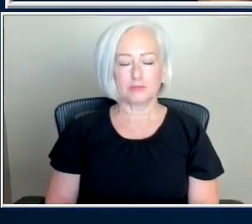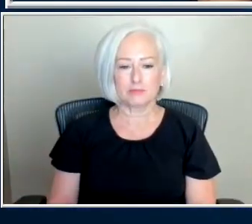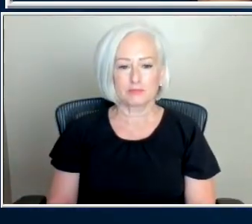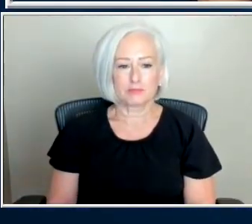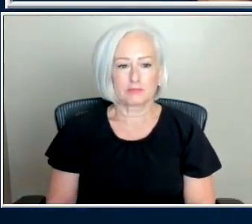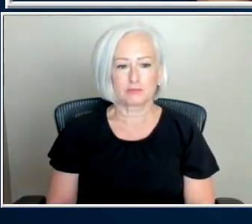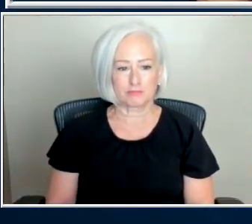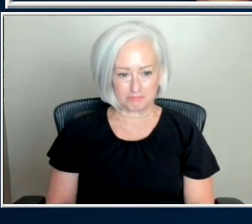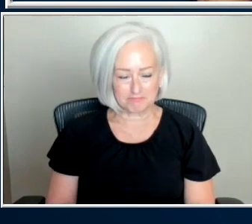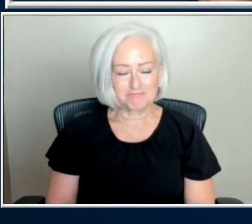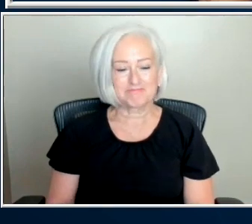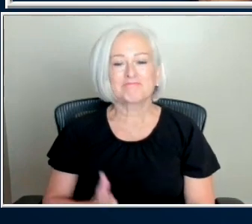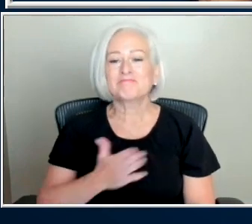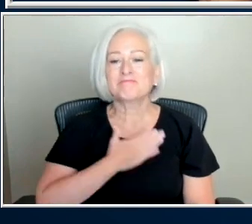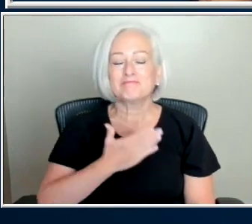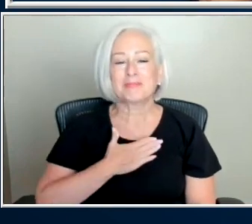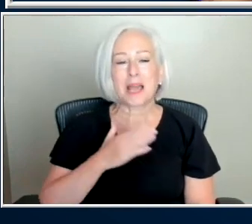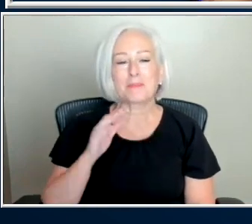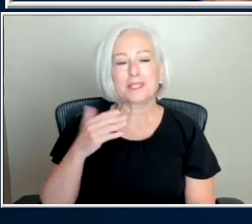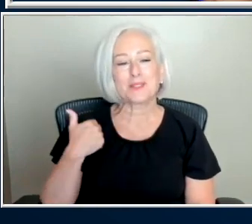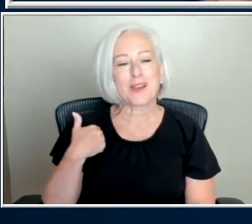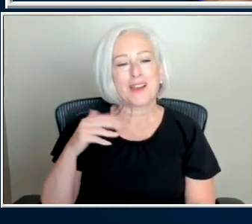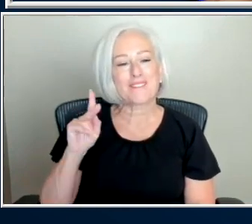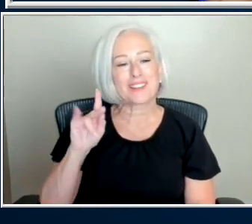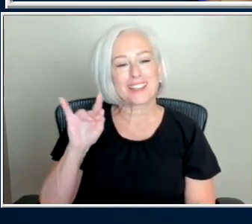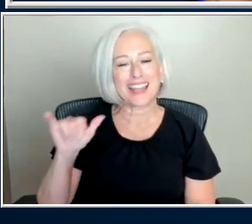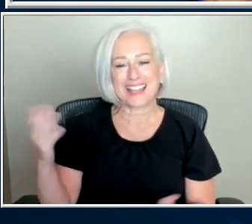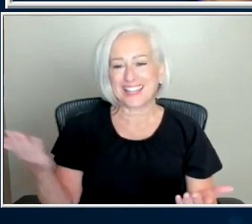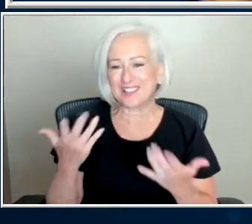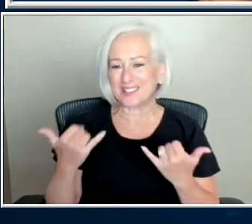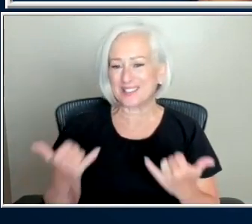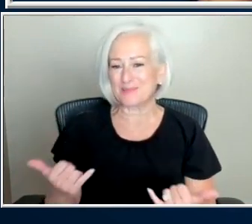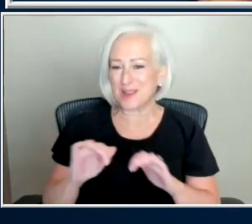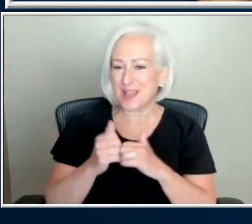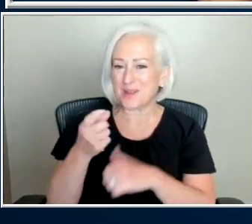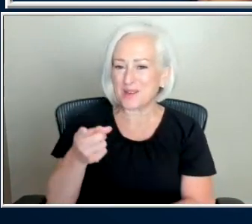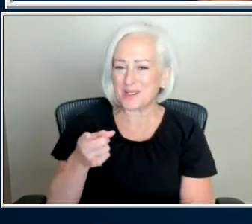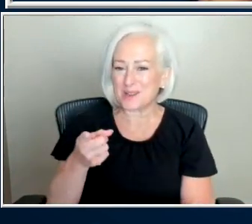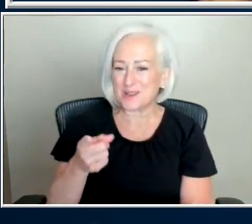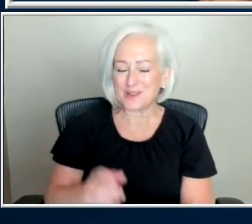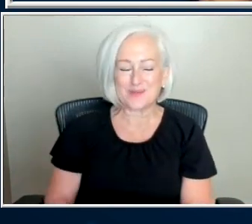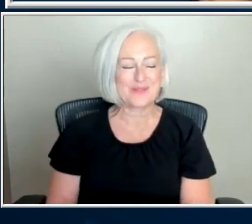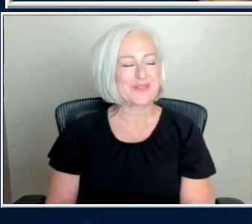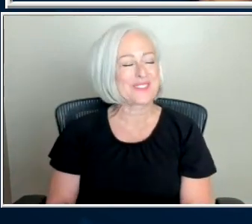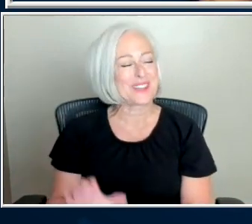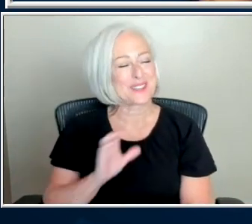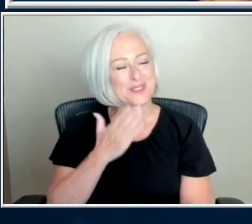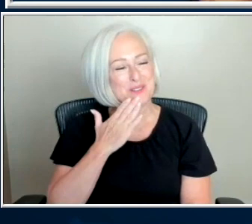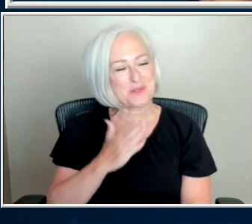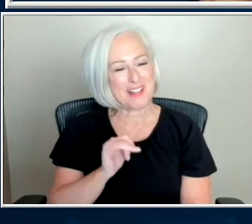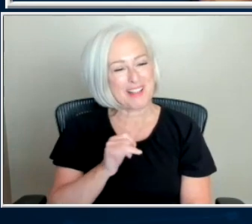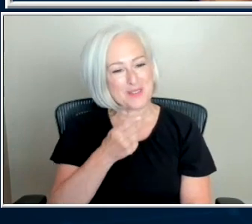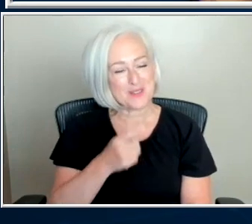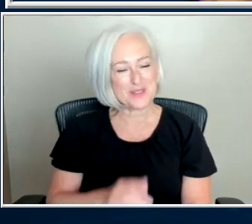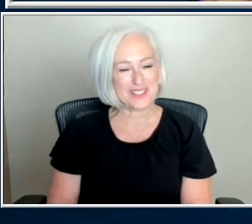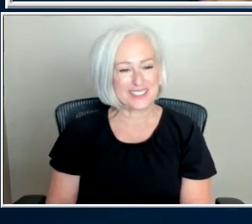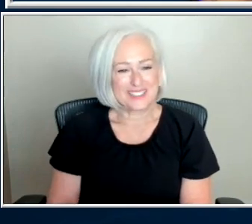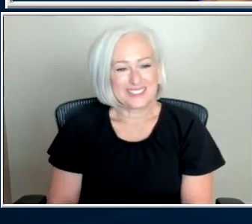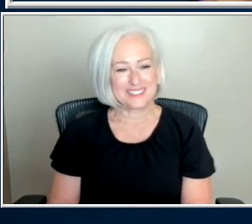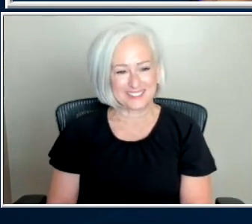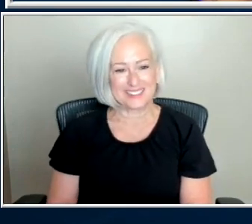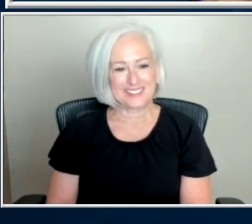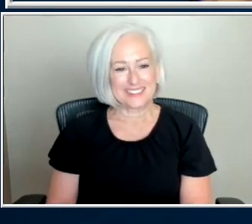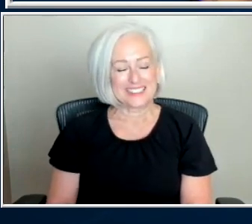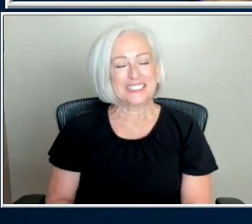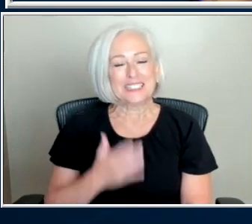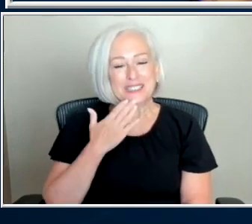And we're so glad to have Kaylee joining us this morning. How are you? I'm doing very well. How are you? I am good.